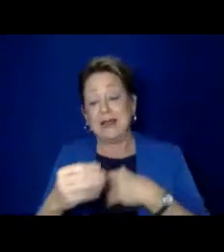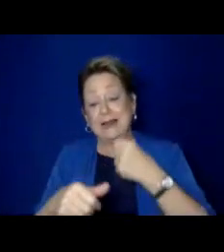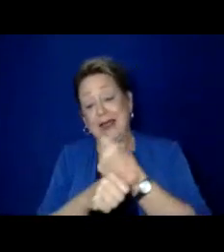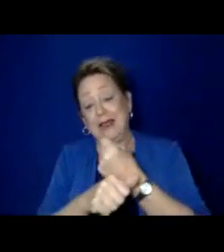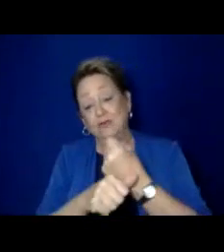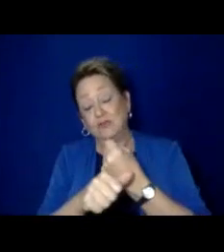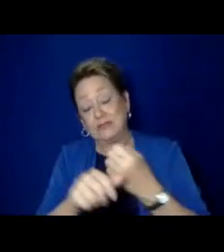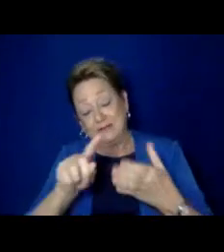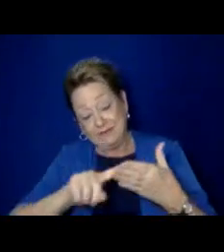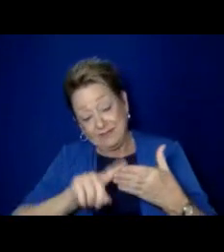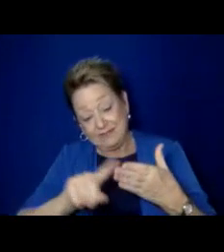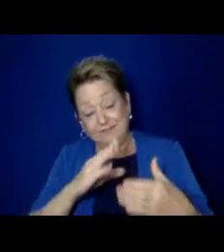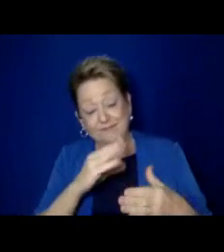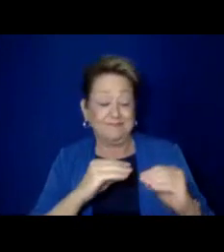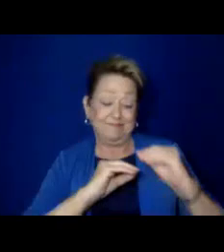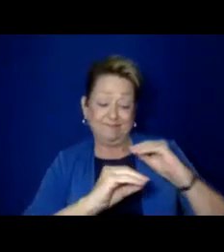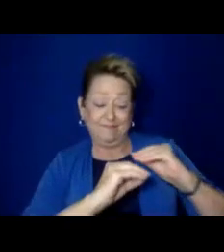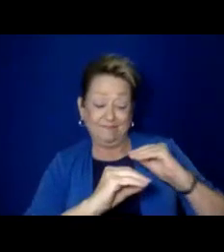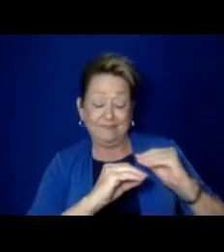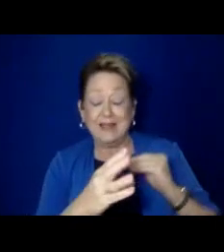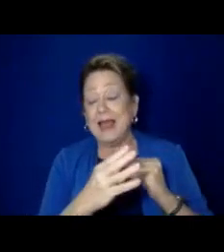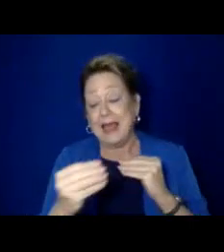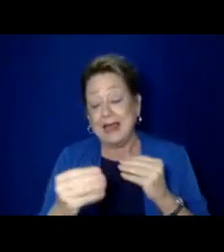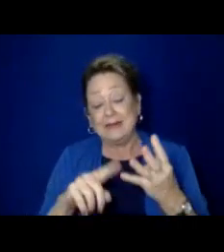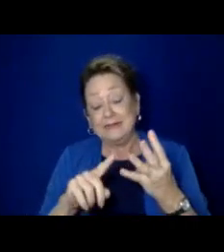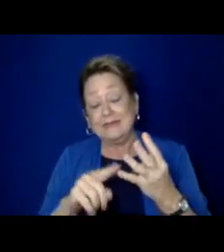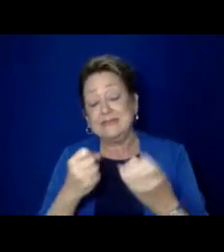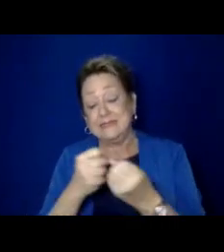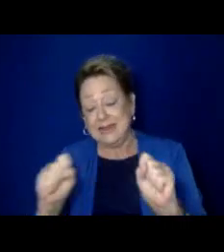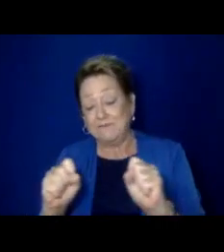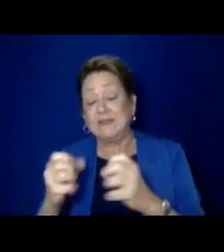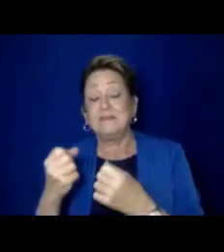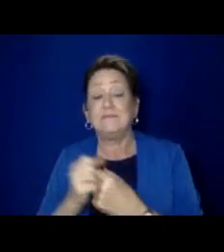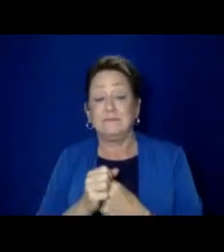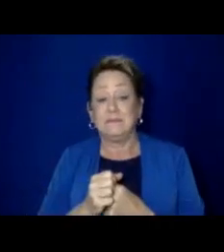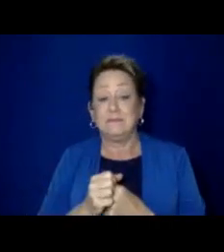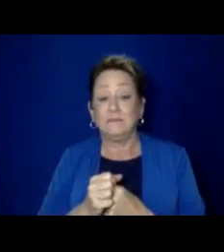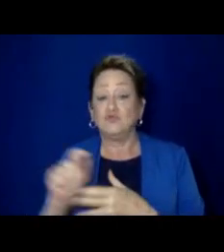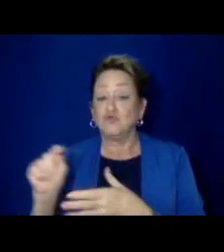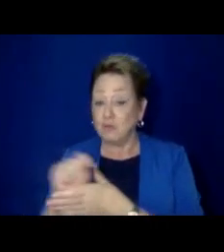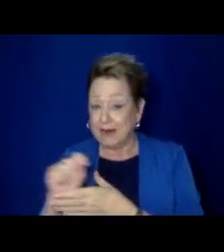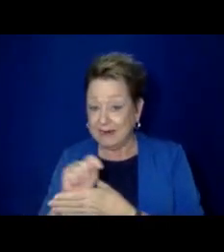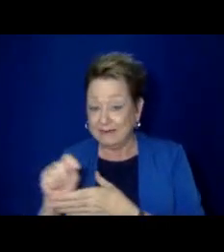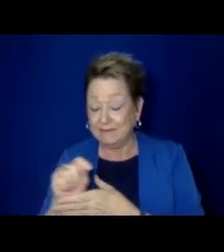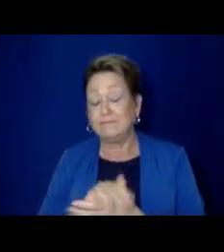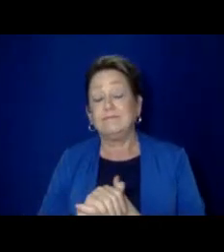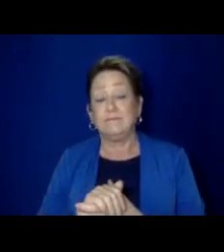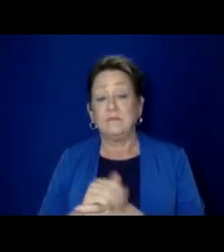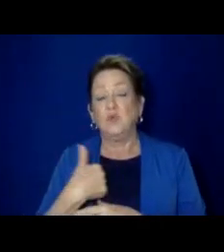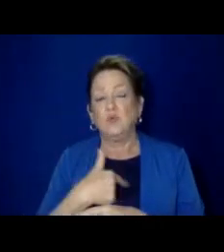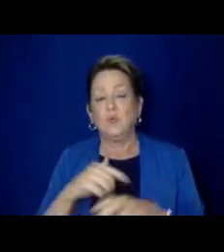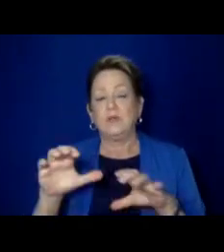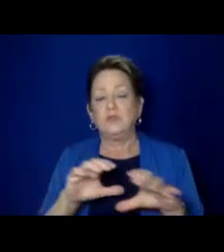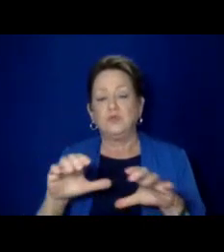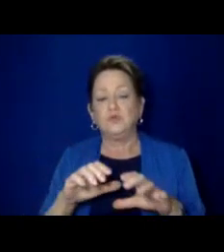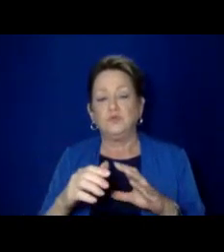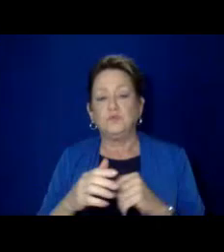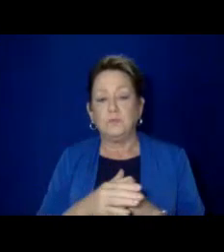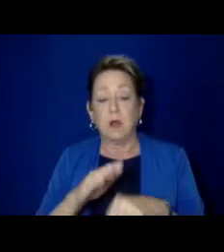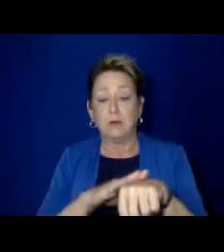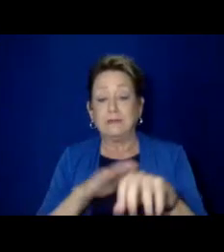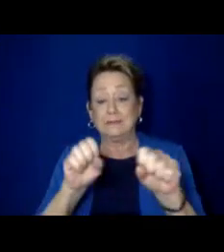incident investigation and mitigation support, and safety and security training and exercises, including safety drills that we conduct on various portions